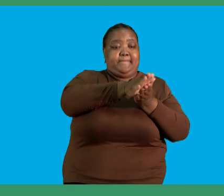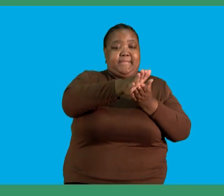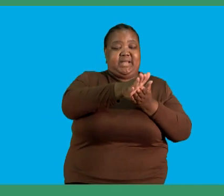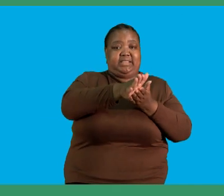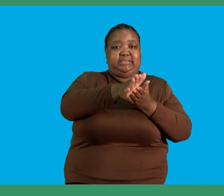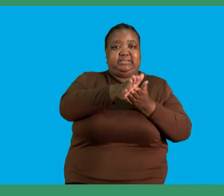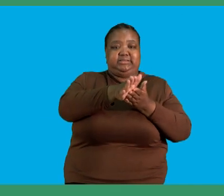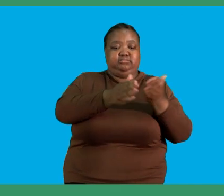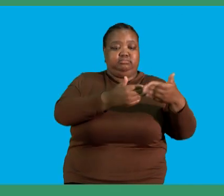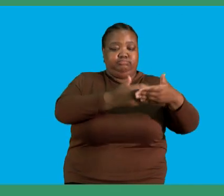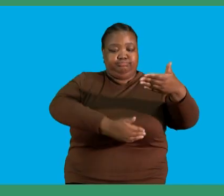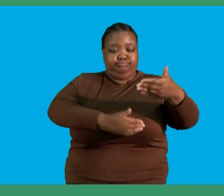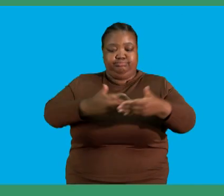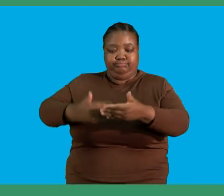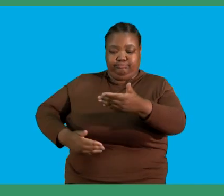printed